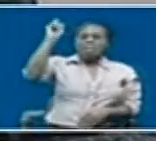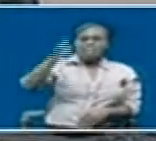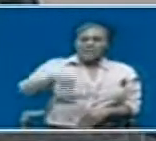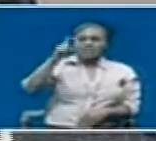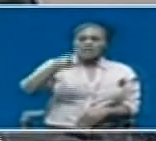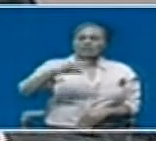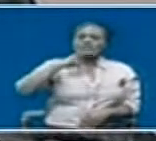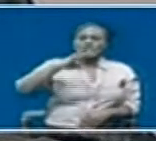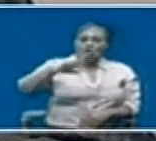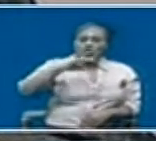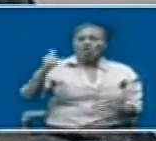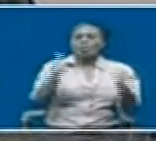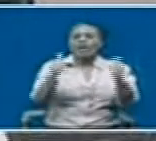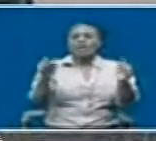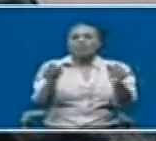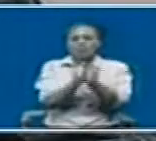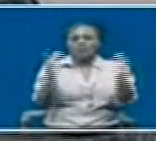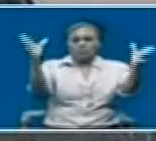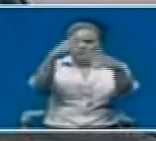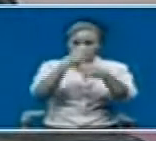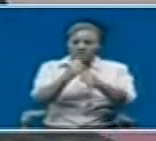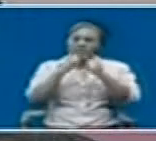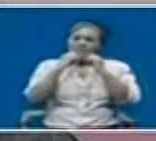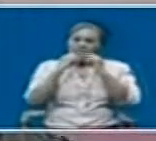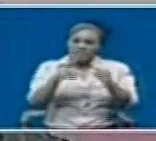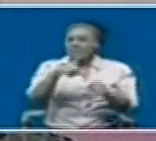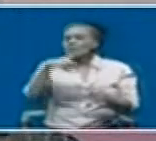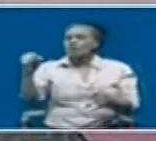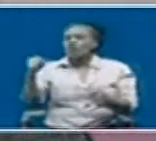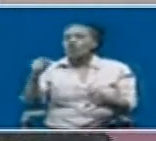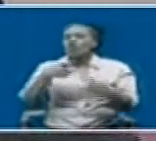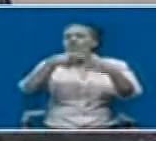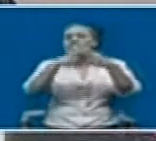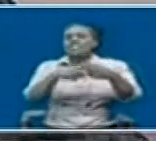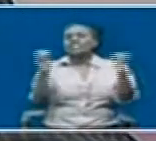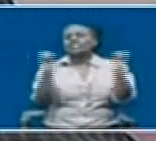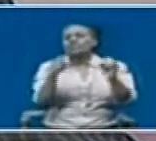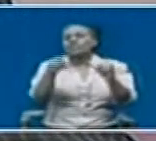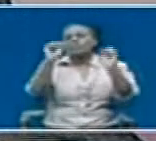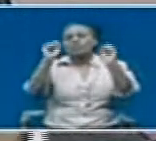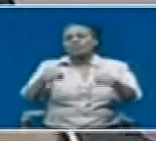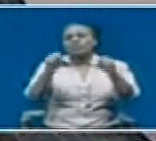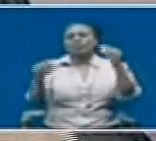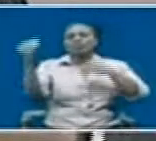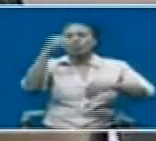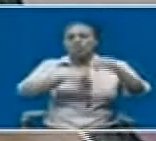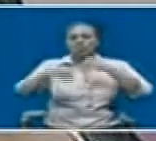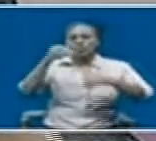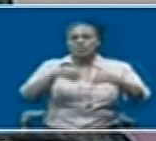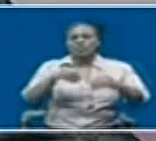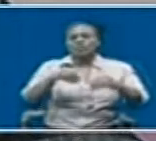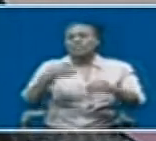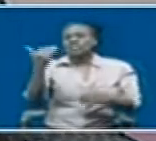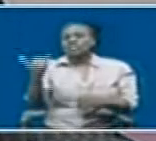speak well with the industry, because if lecturers do not go to the industry, how will they contribute to the students understanding